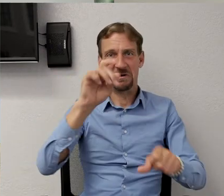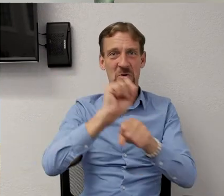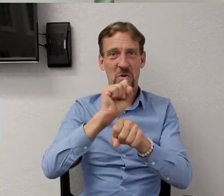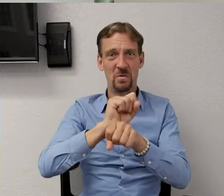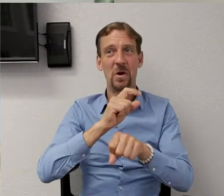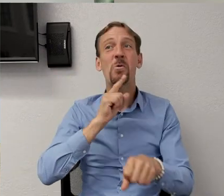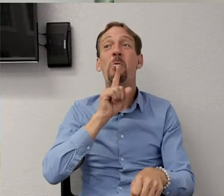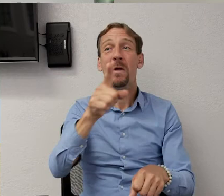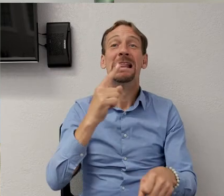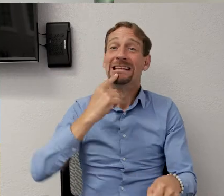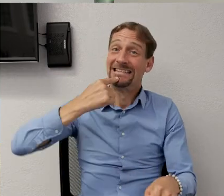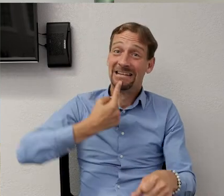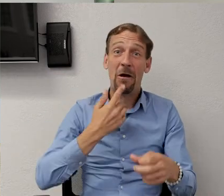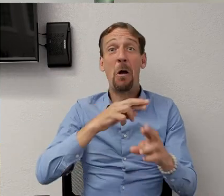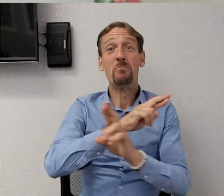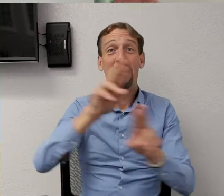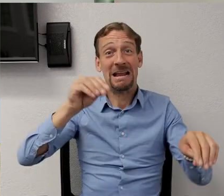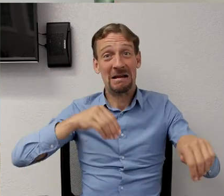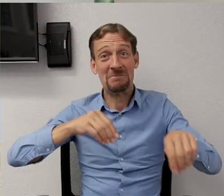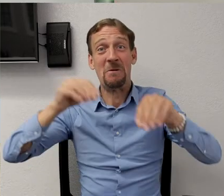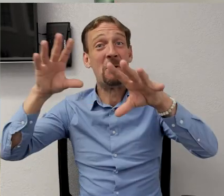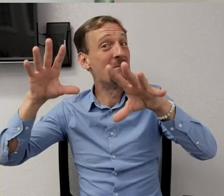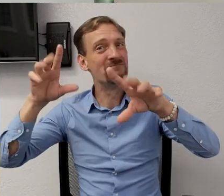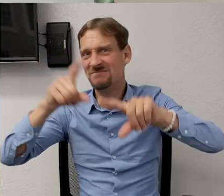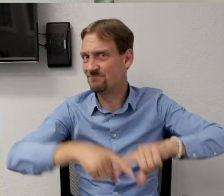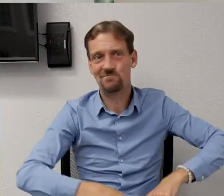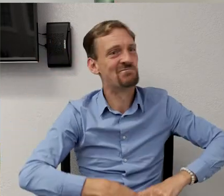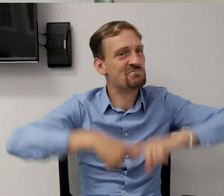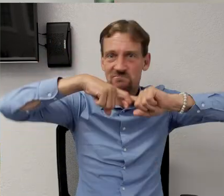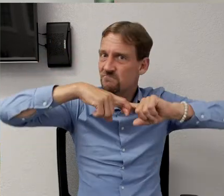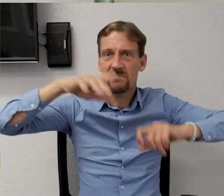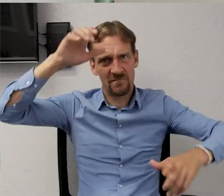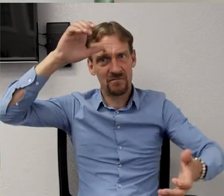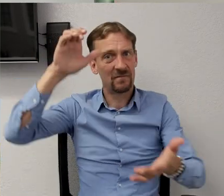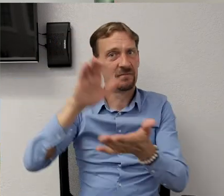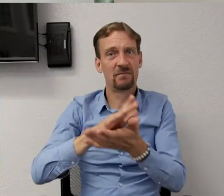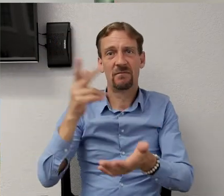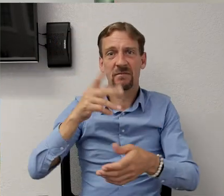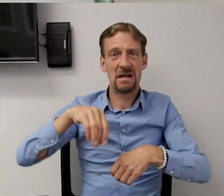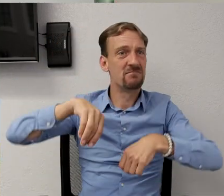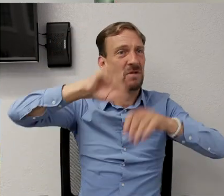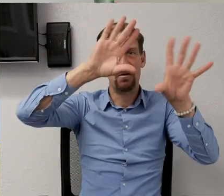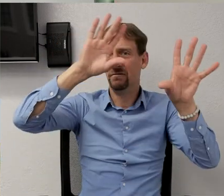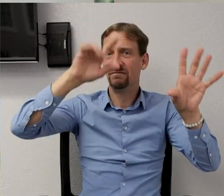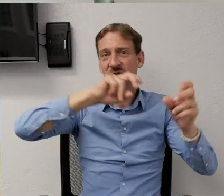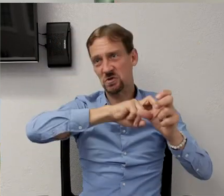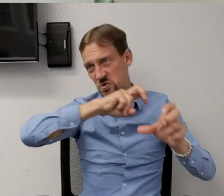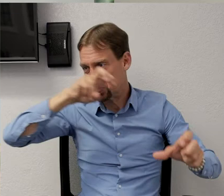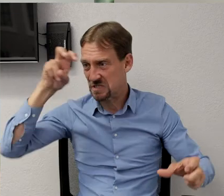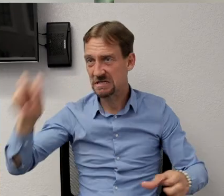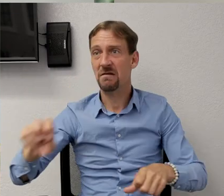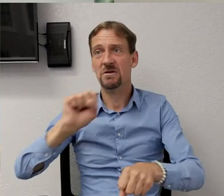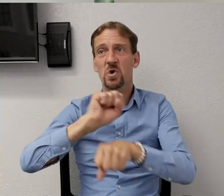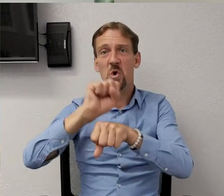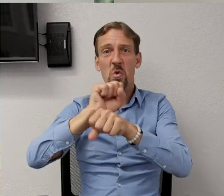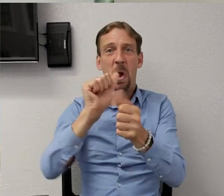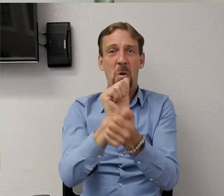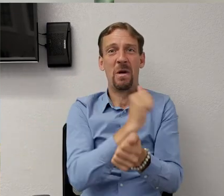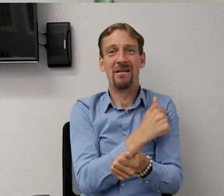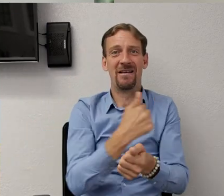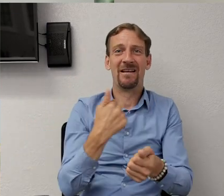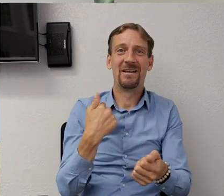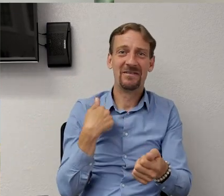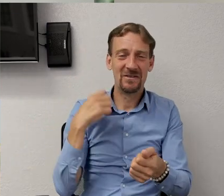move, and she suspended, she and her husband moving out of town so she could jump in and help out. So she goes over